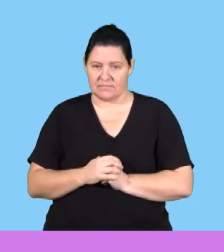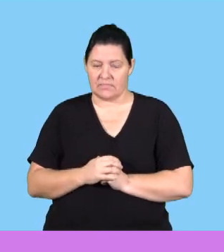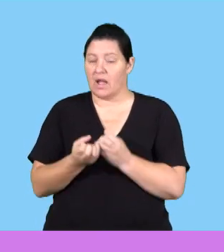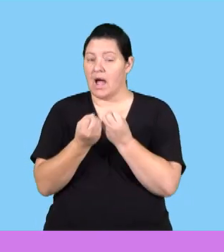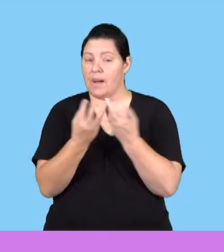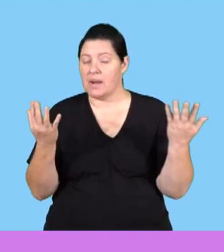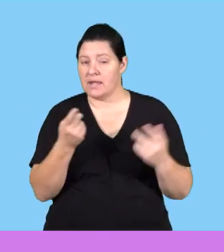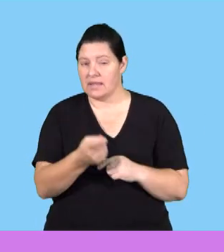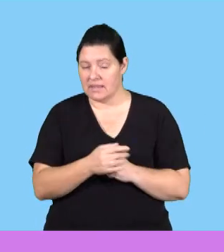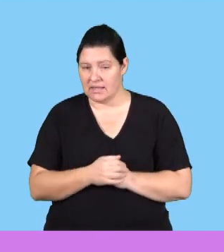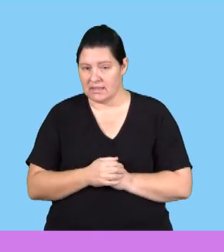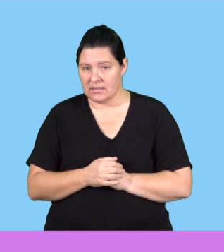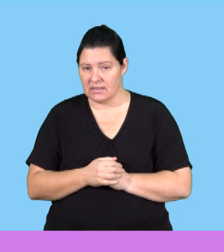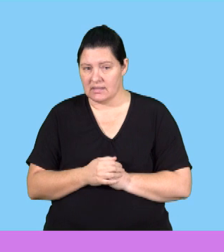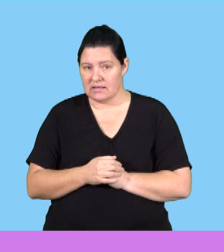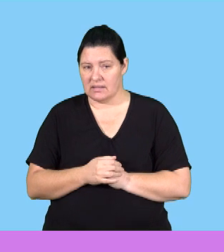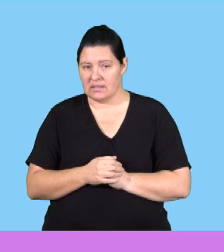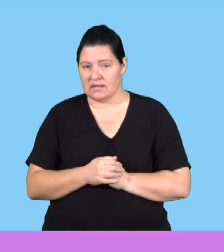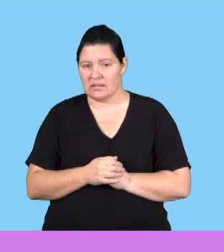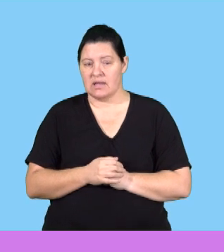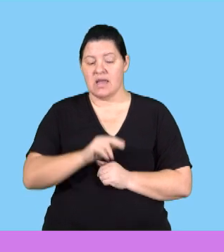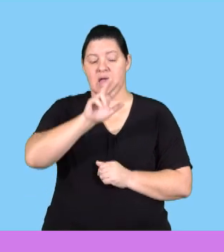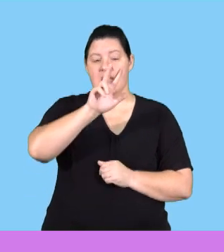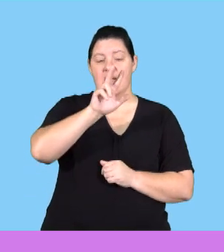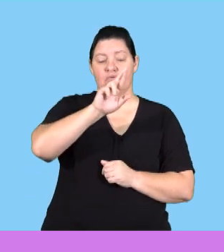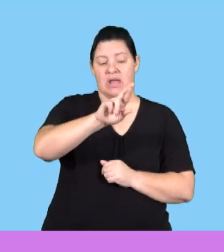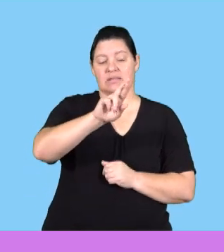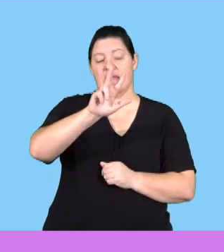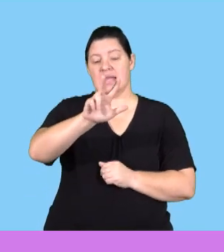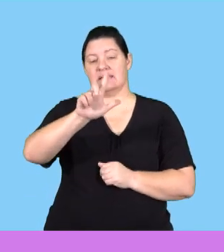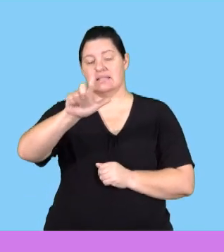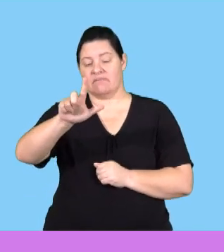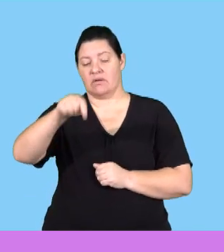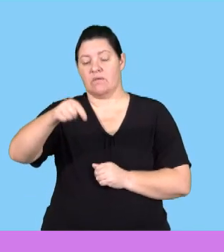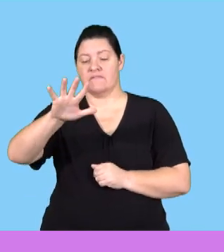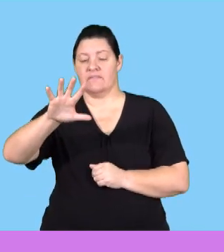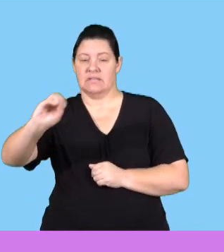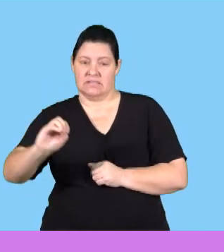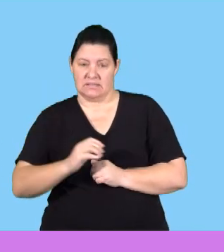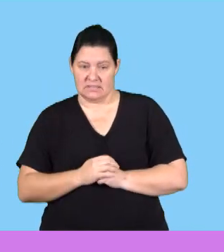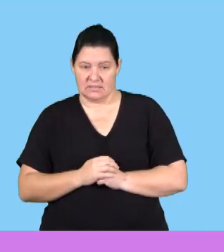5, then we get 87 rand 50.